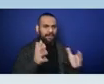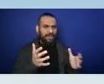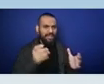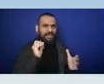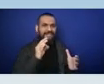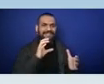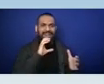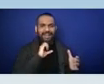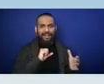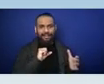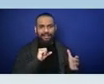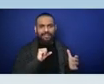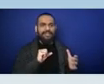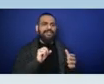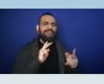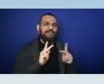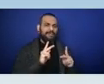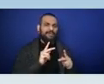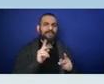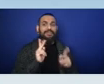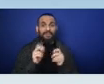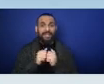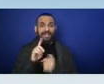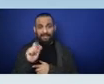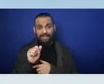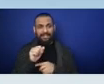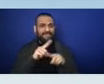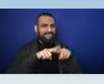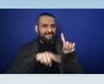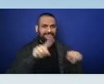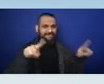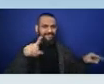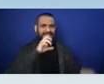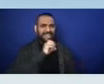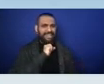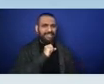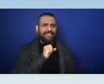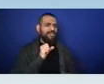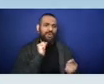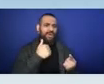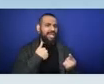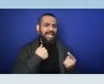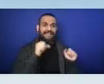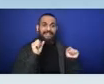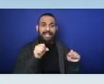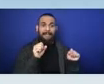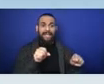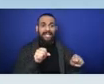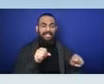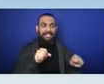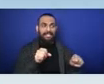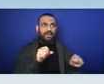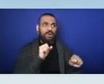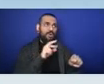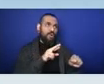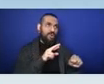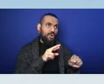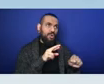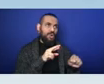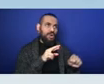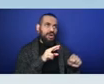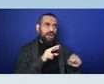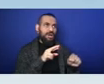Yes, good morning to everybody. My question is, there is a huge